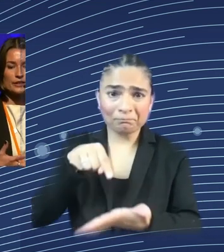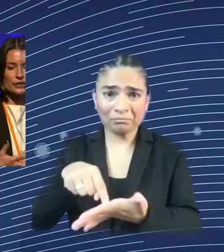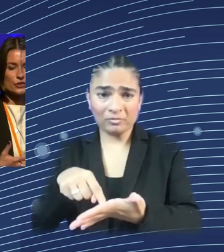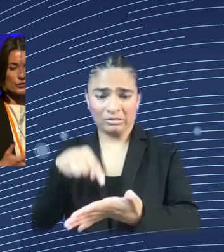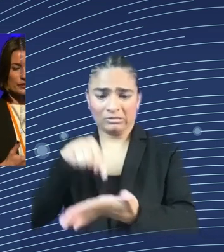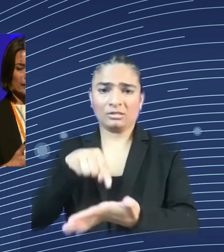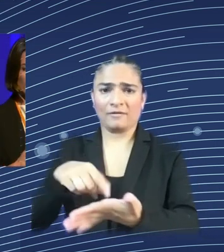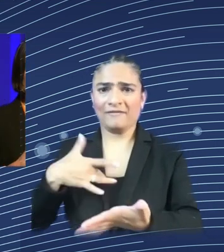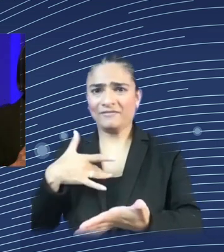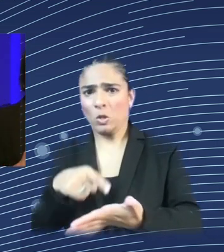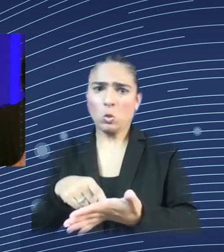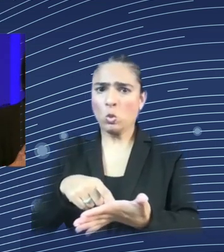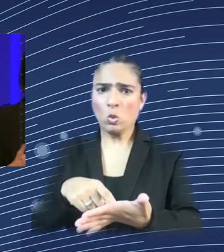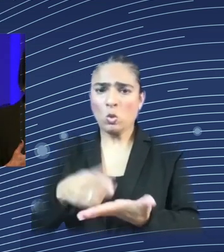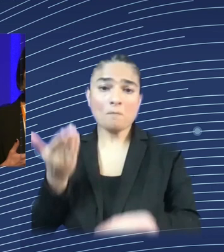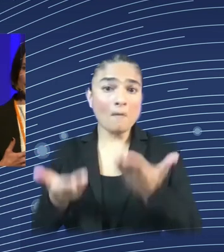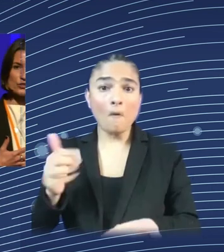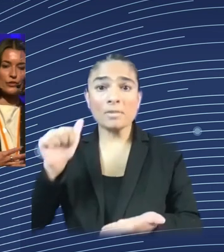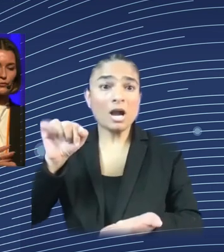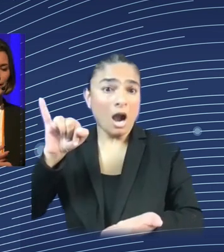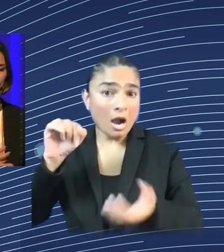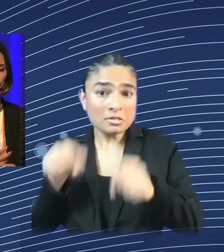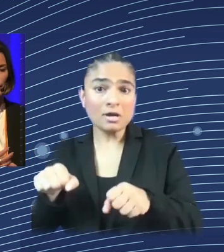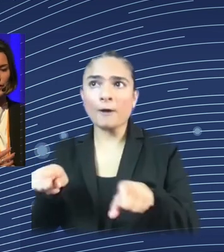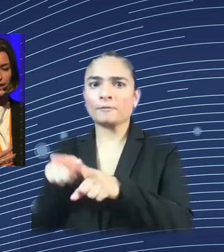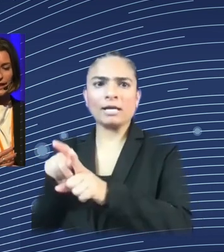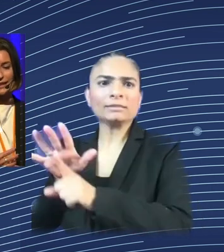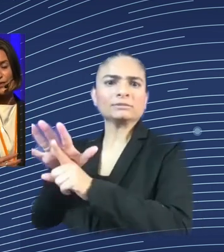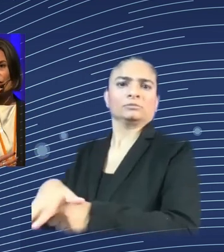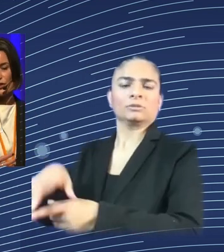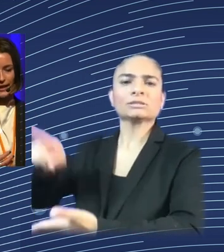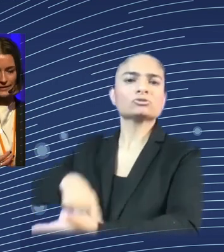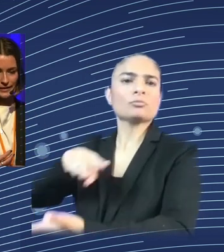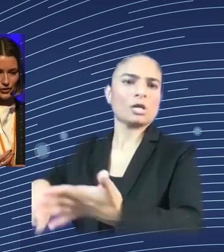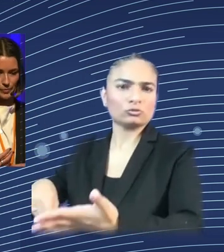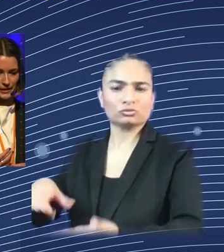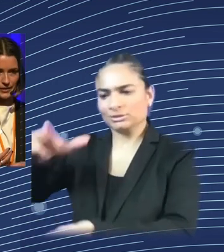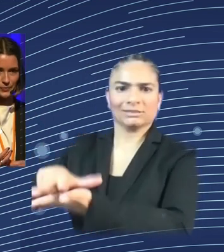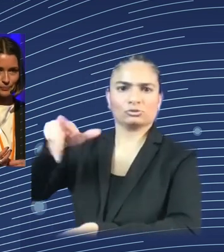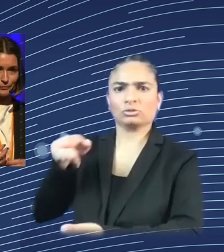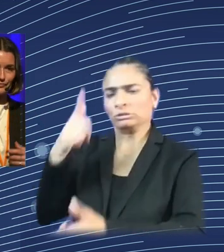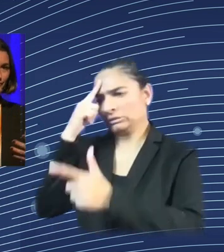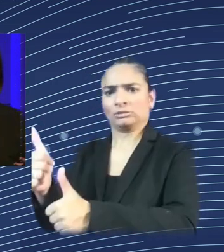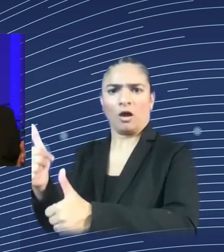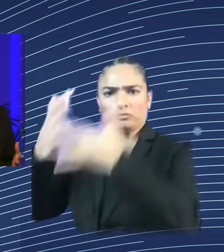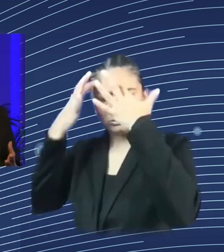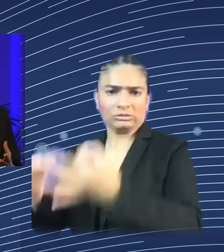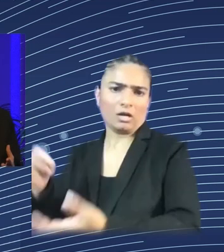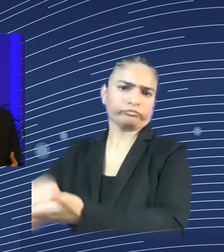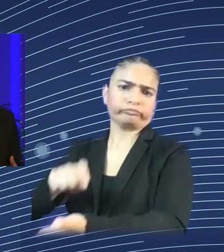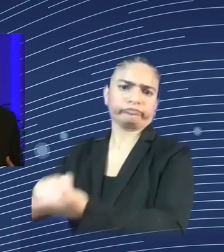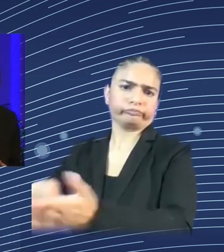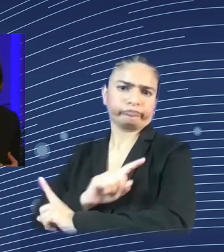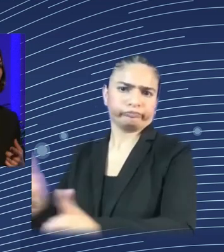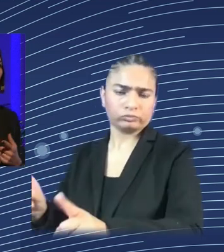even to the alleged or groundless allegation of welfare fraud and even child endangerment. And why